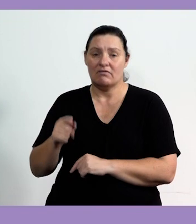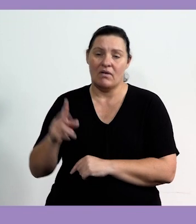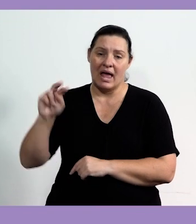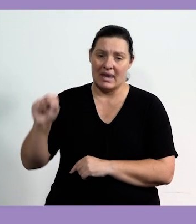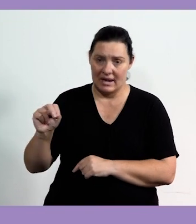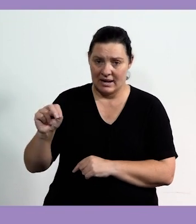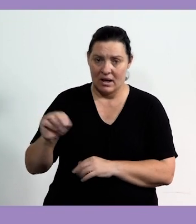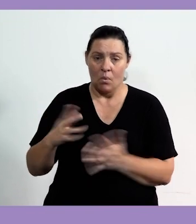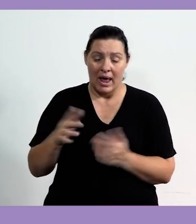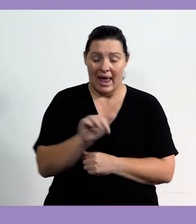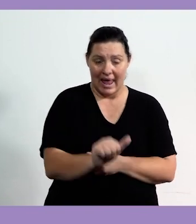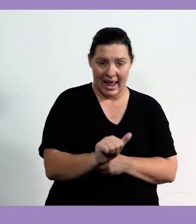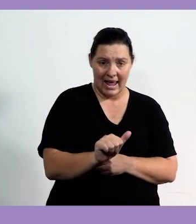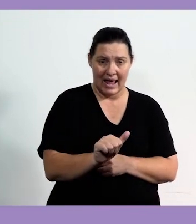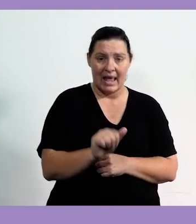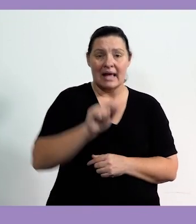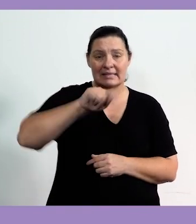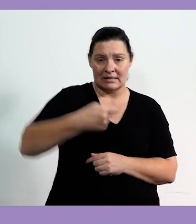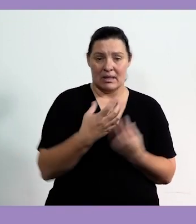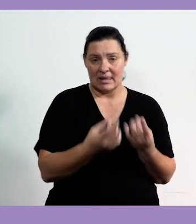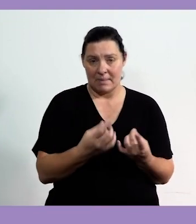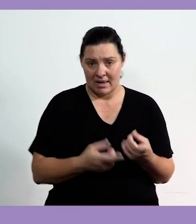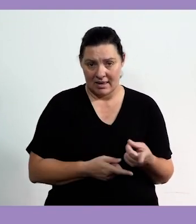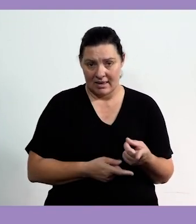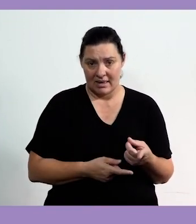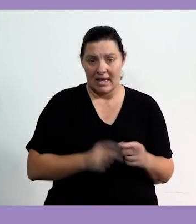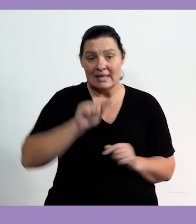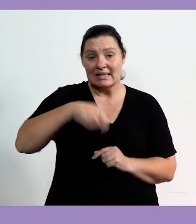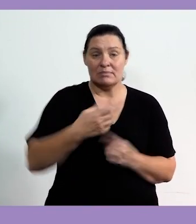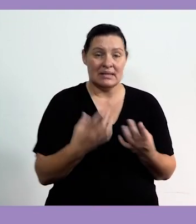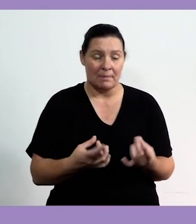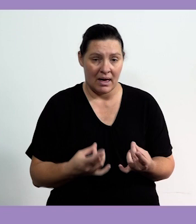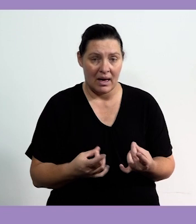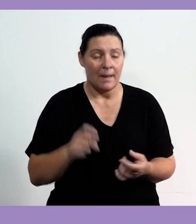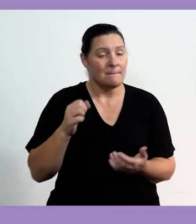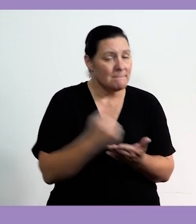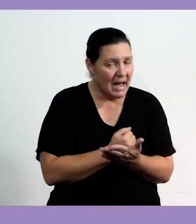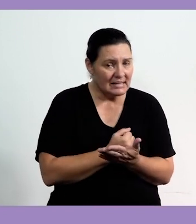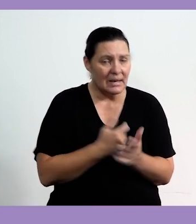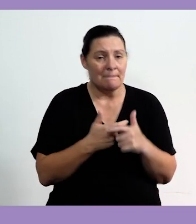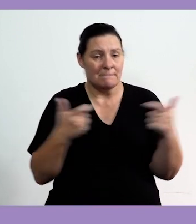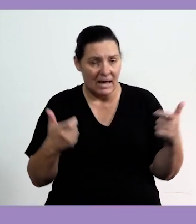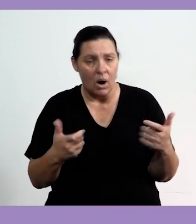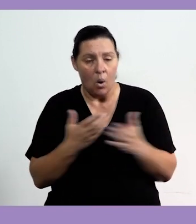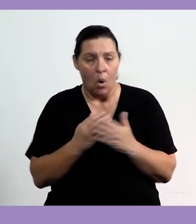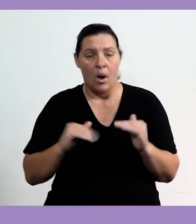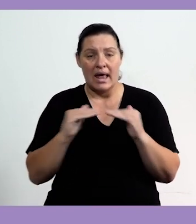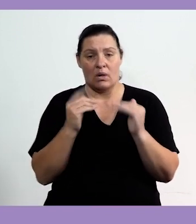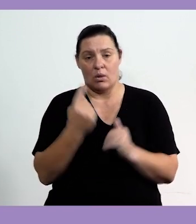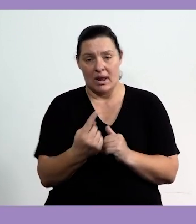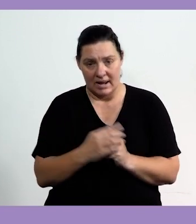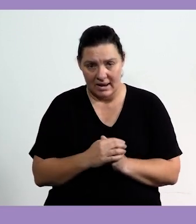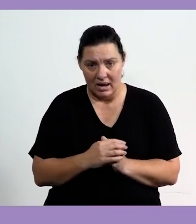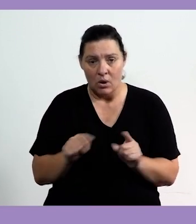10 to the exponent n, where a is a decimal number, and remember that decimal number must be greater